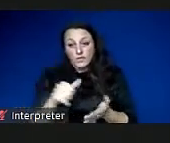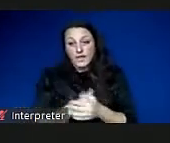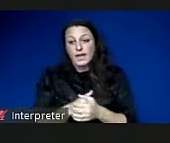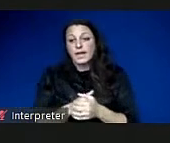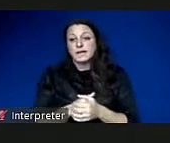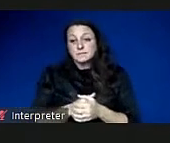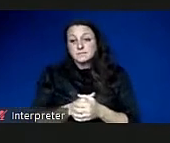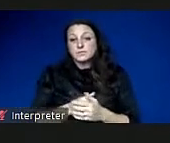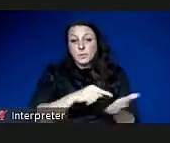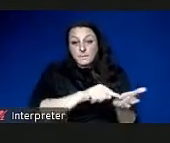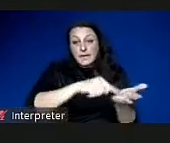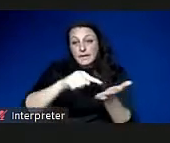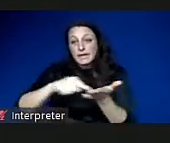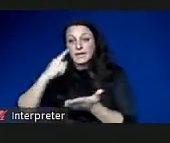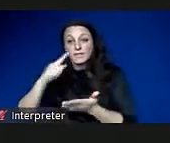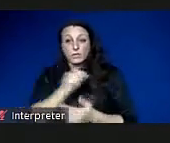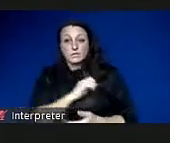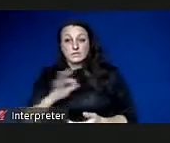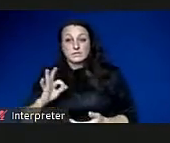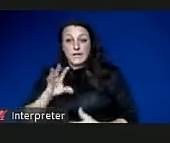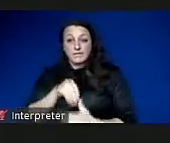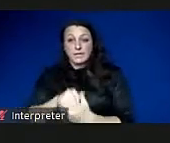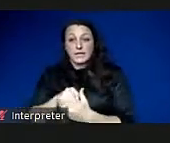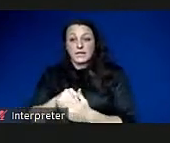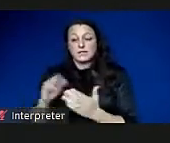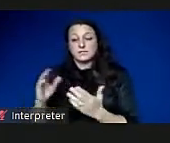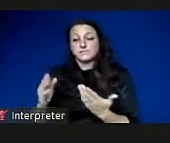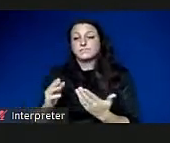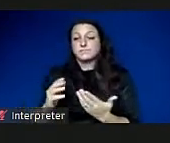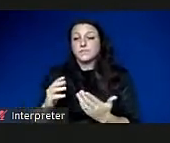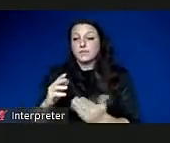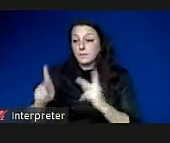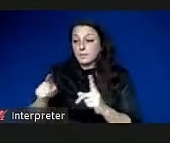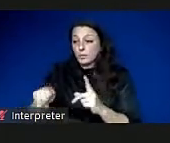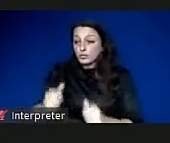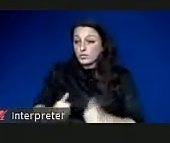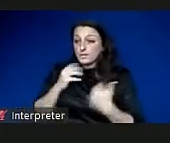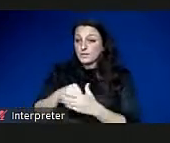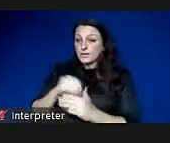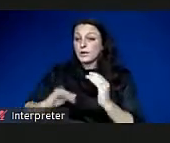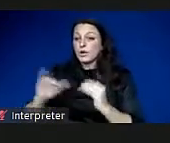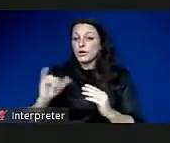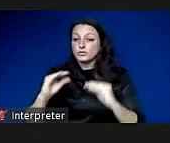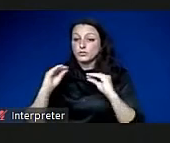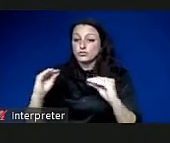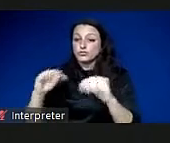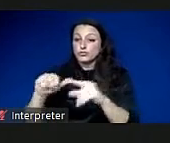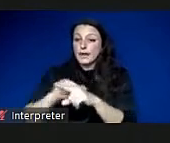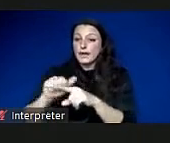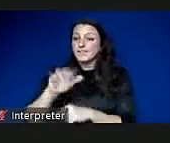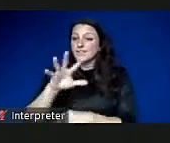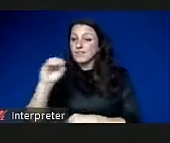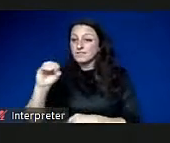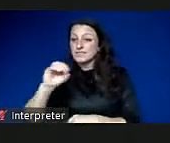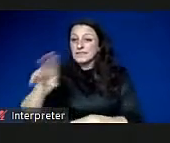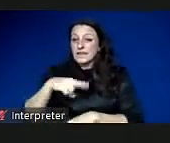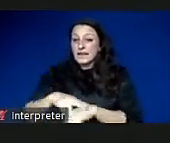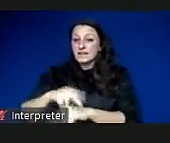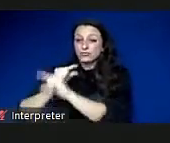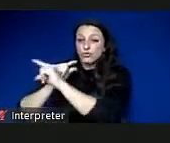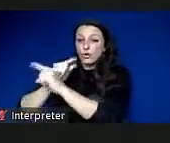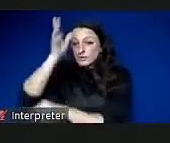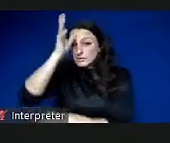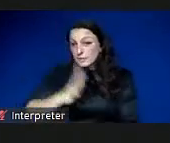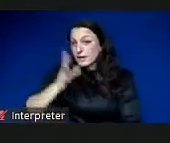care settings. And we also trained over 50 National Guards men and women and deployed